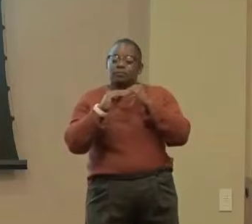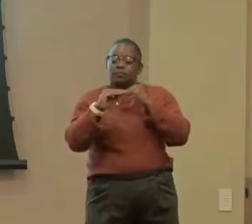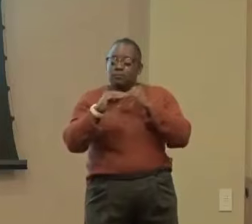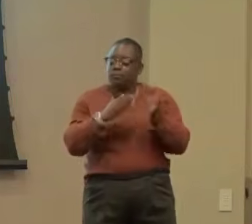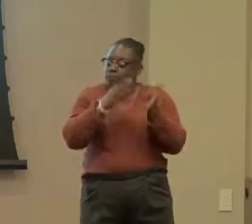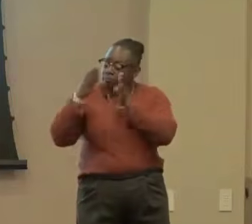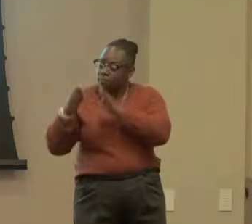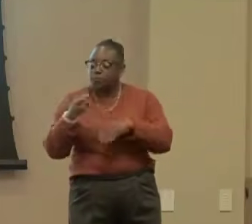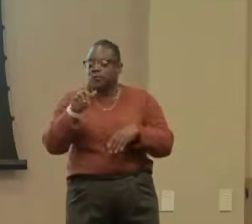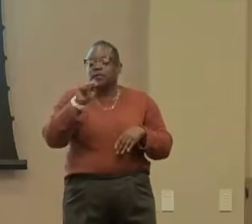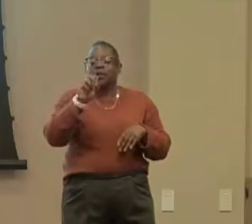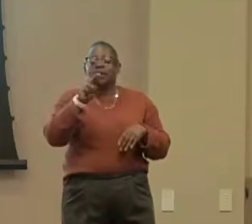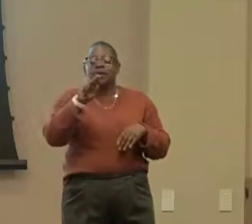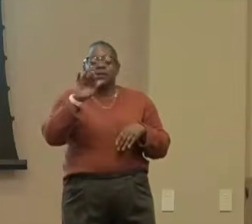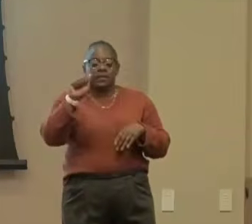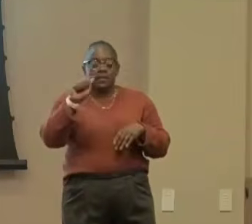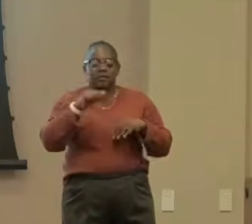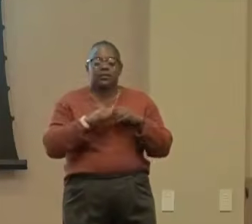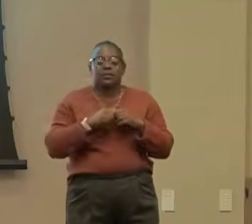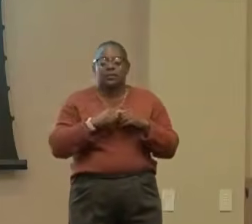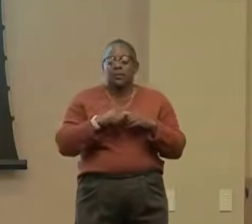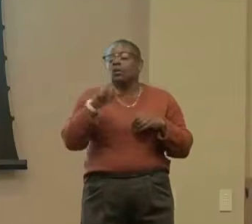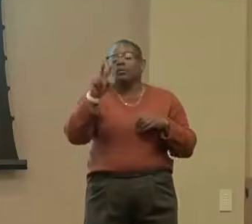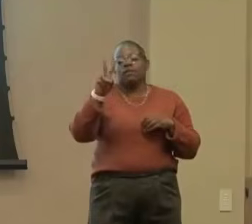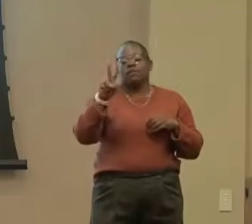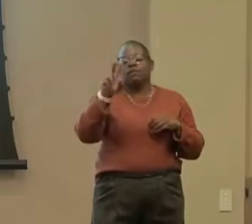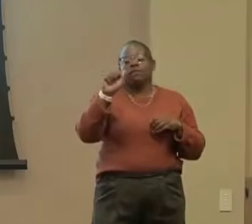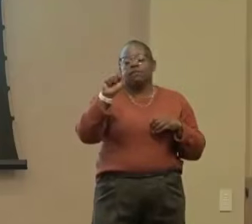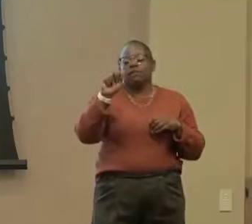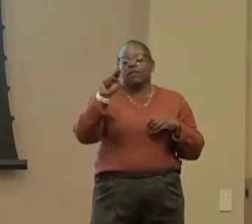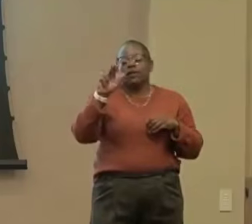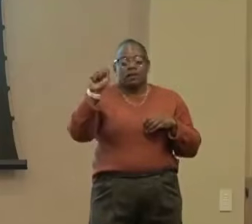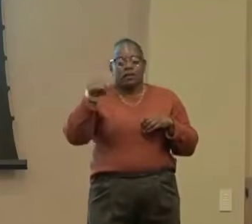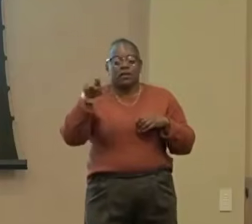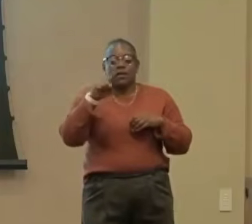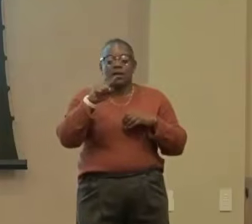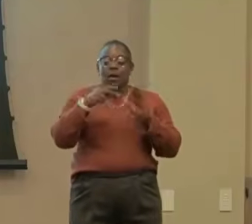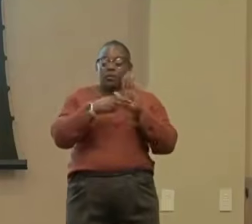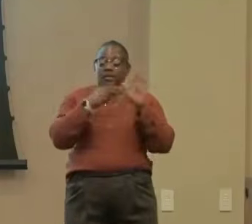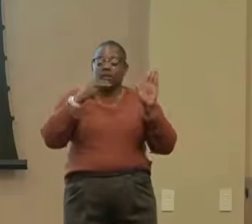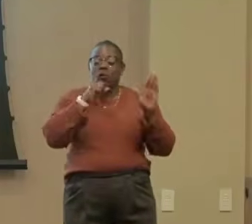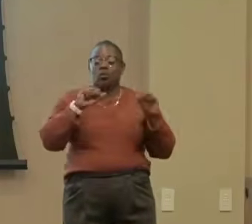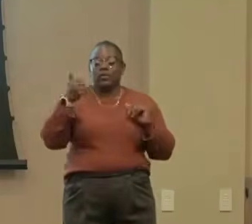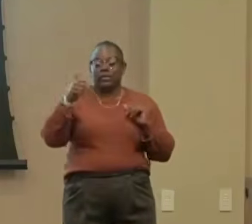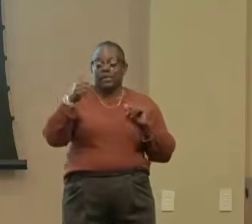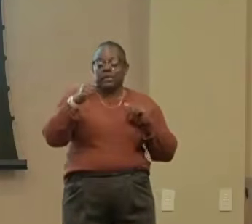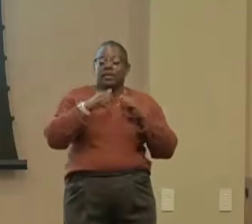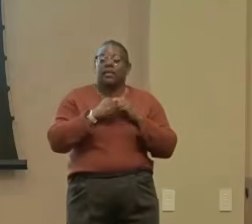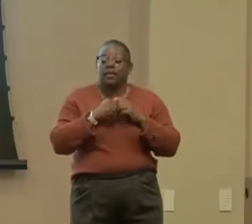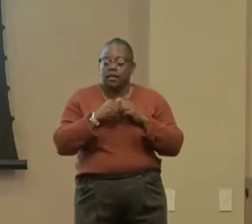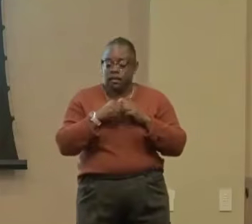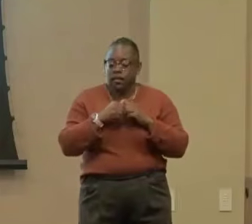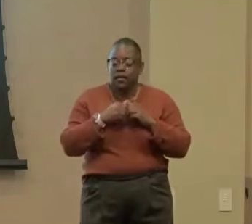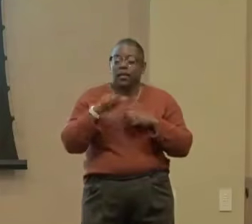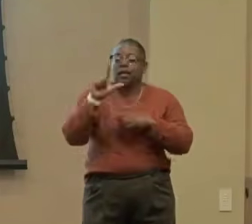Vanya? Hi, everyone. My name is Vanya. I was diagnosed at the age of 10. I've known